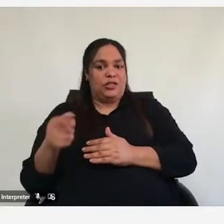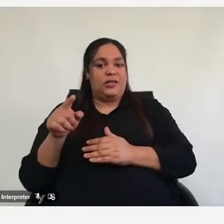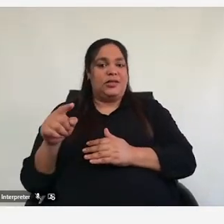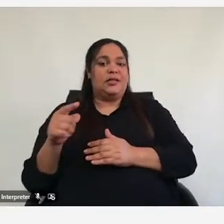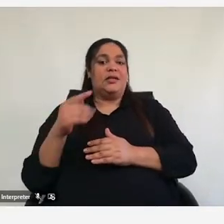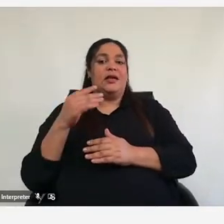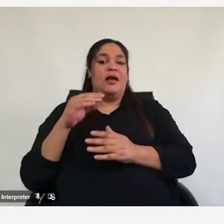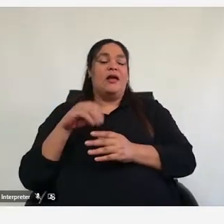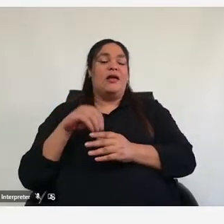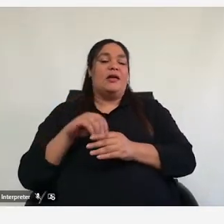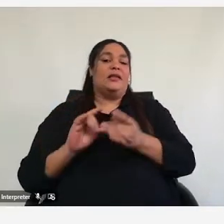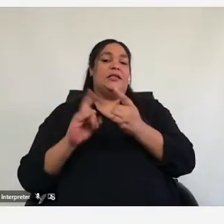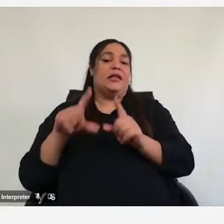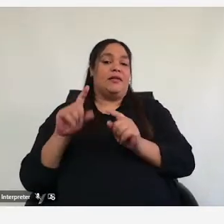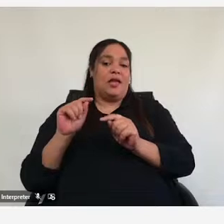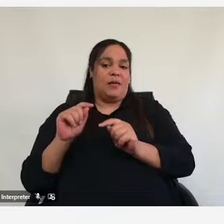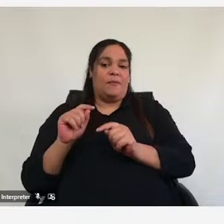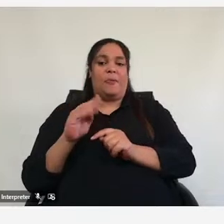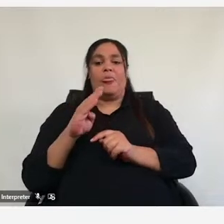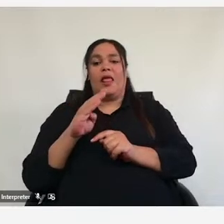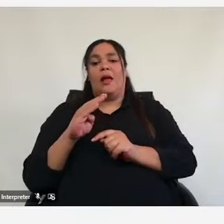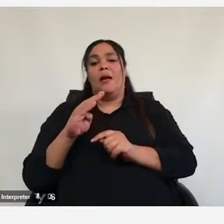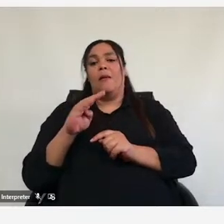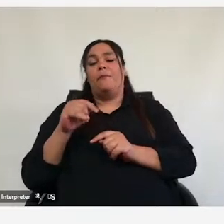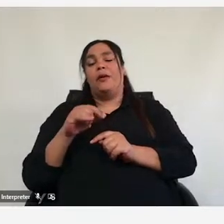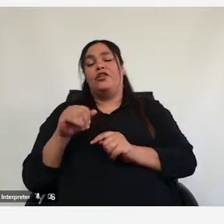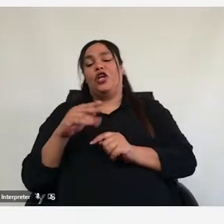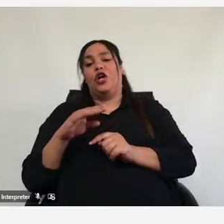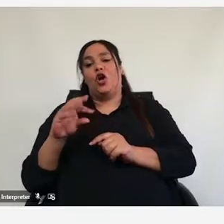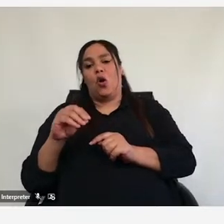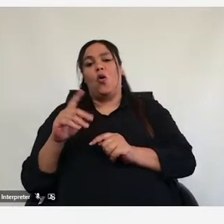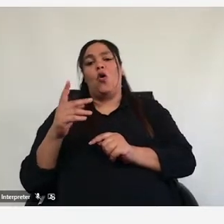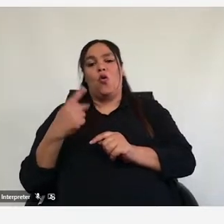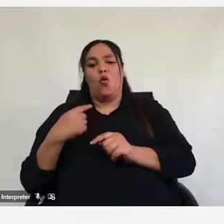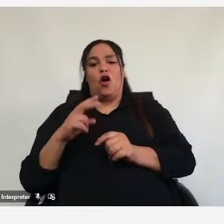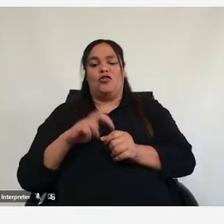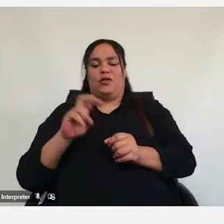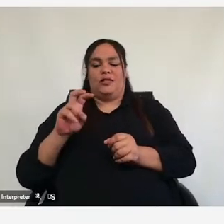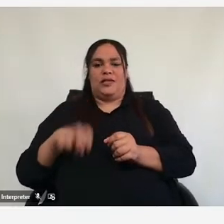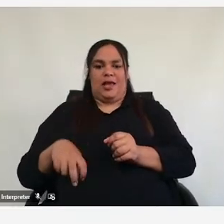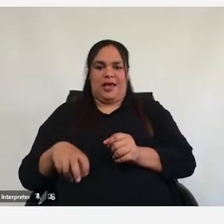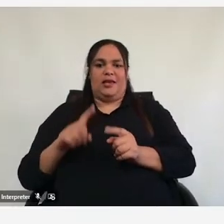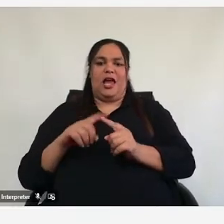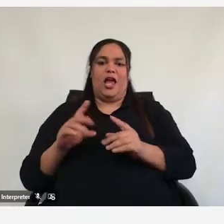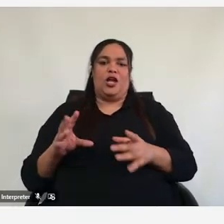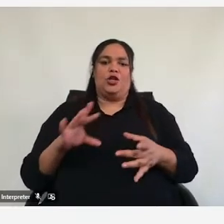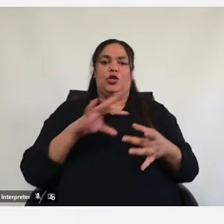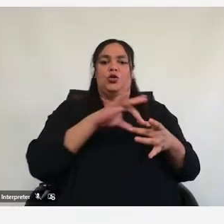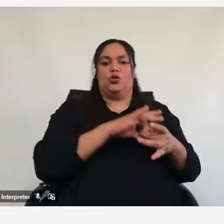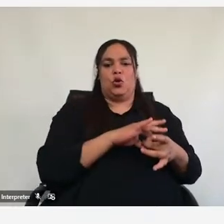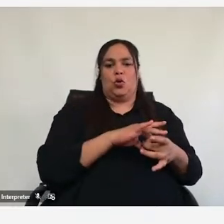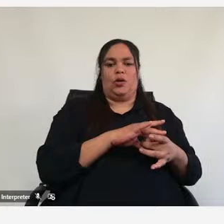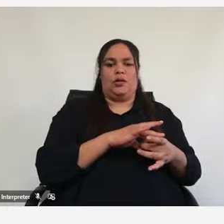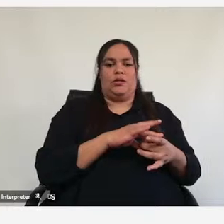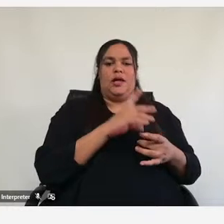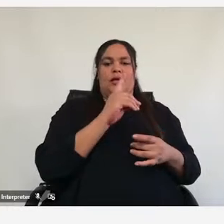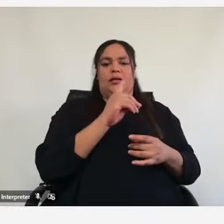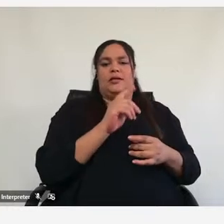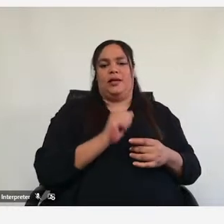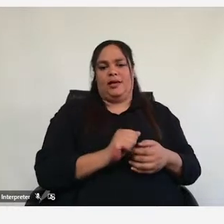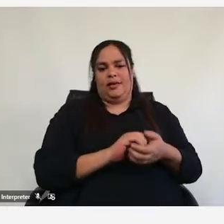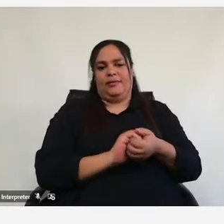of Cape Town, Banele Majingo, was resigning and joining the